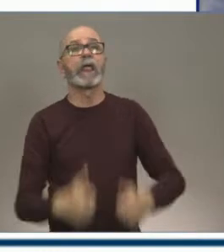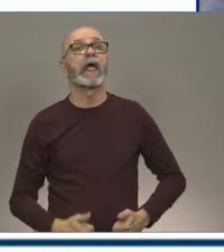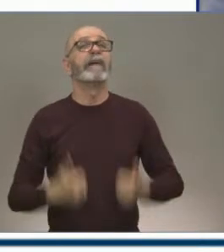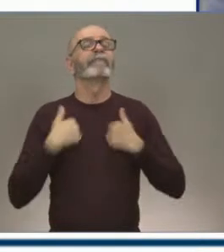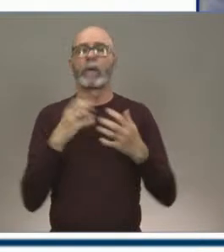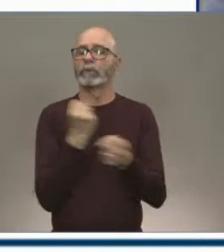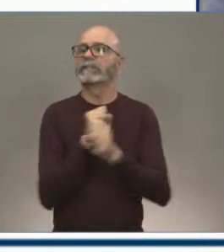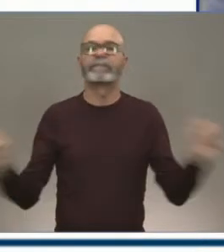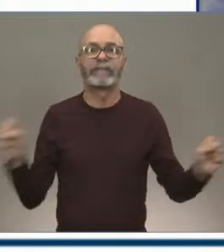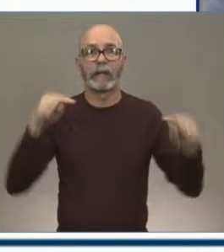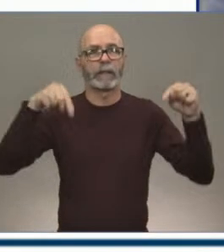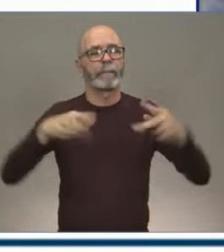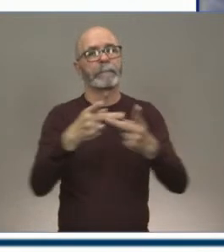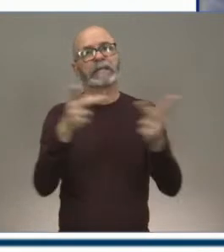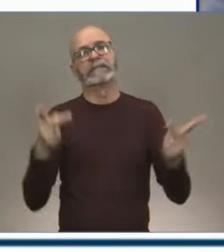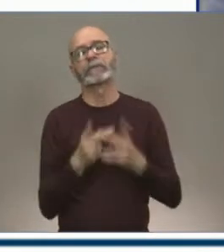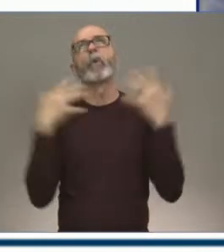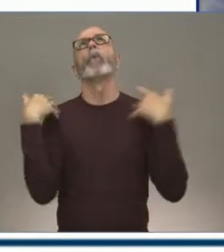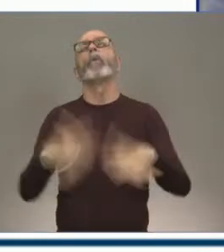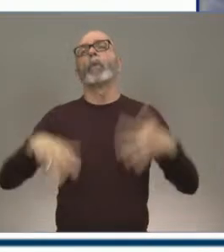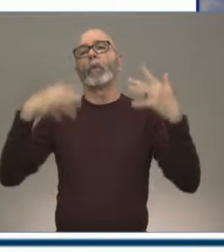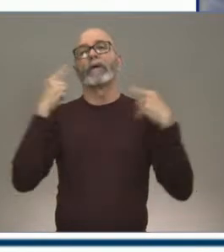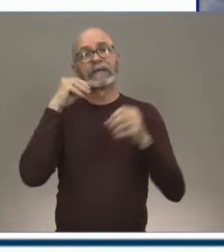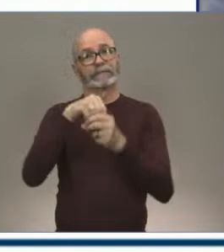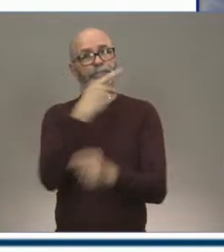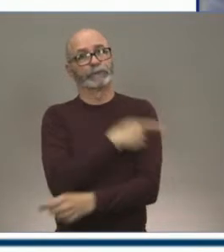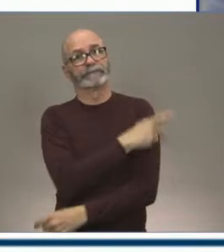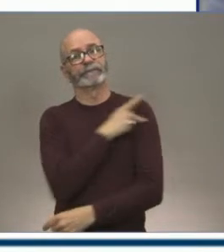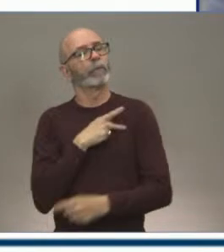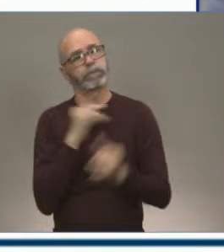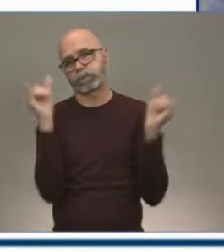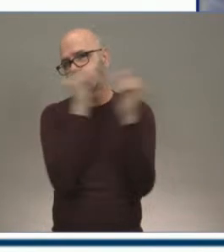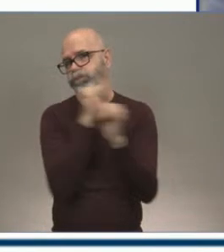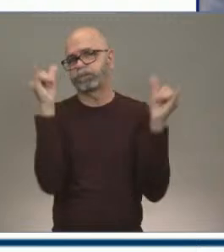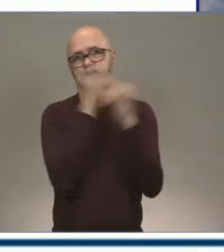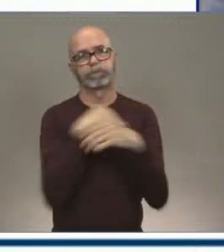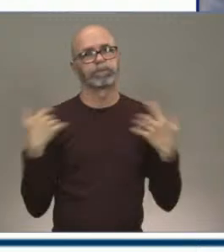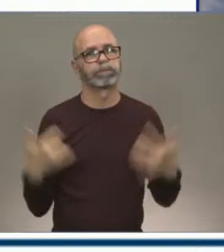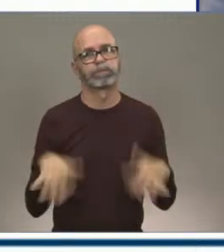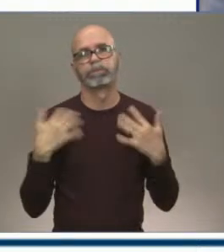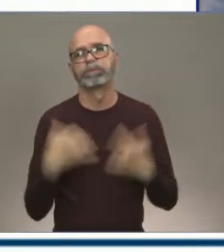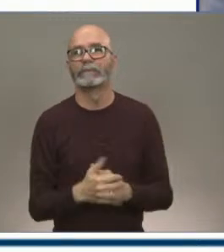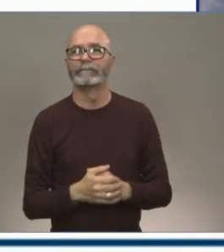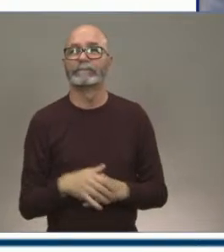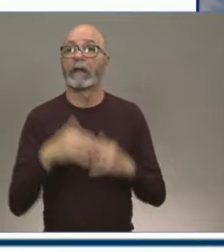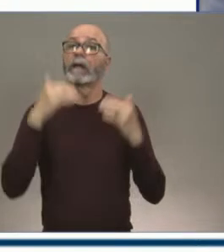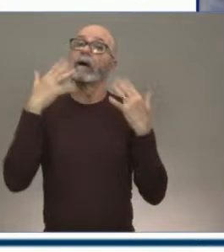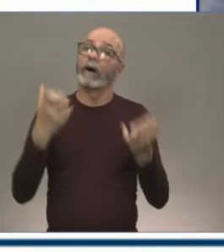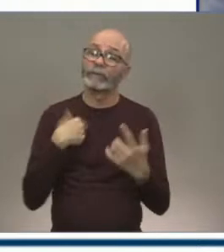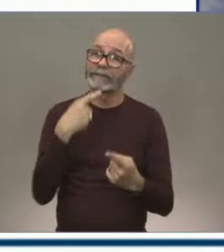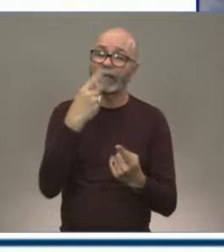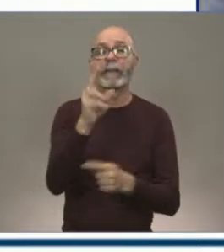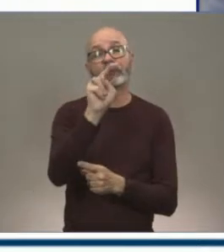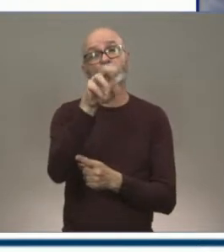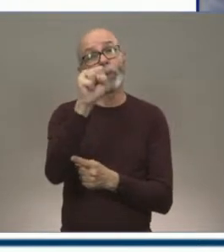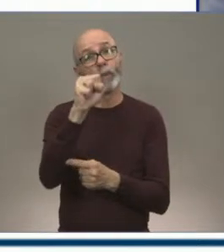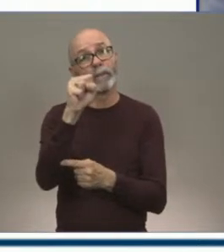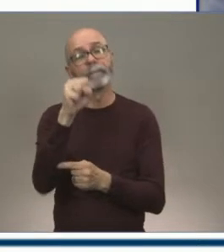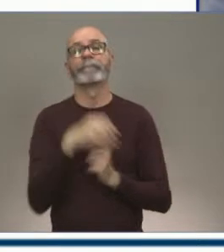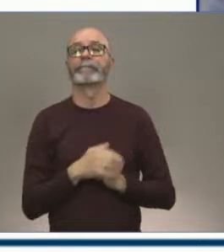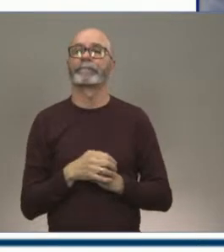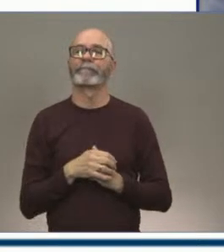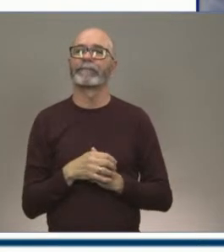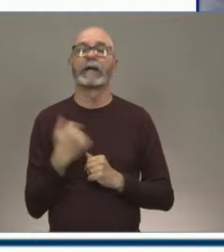your sacrifice on behalf of all of us. And I want to speak directly to Nova Scotians. I can't tell you what it has meant to